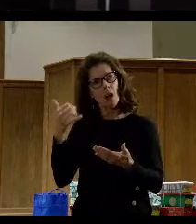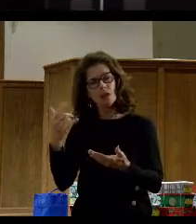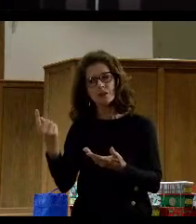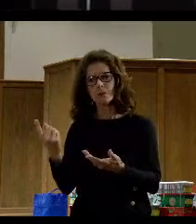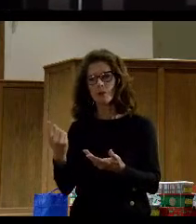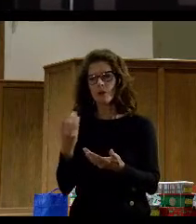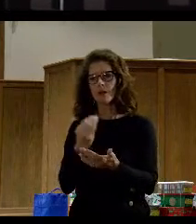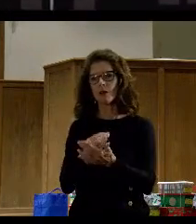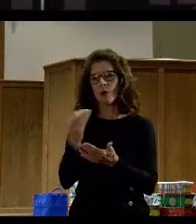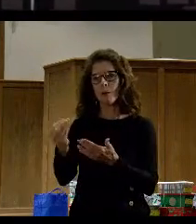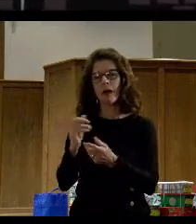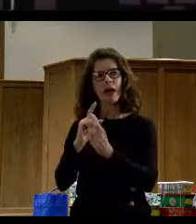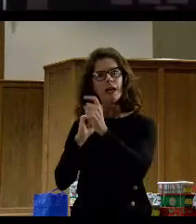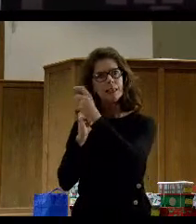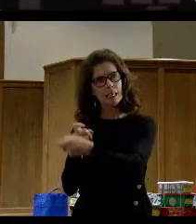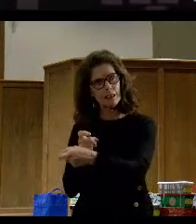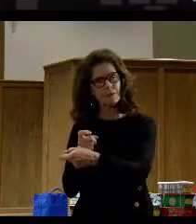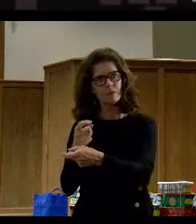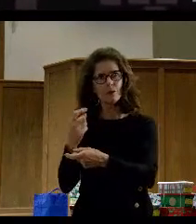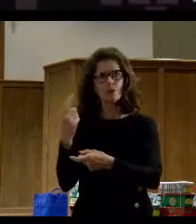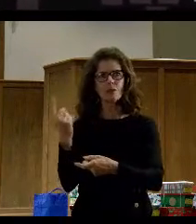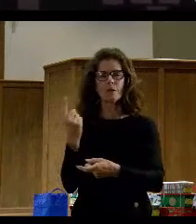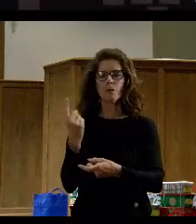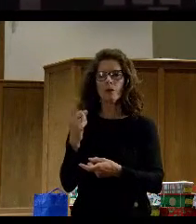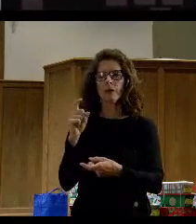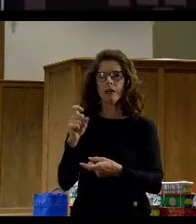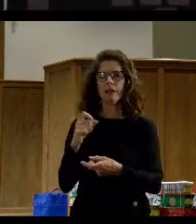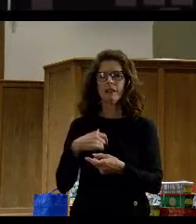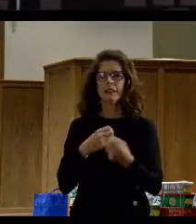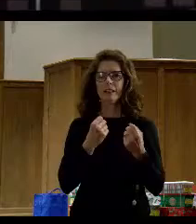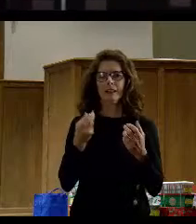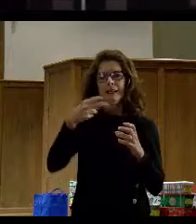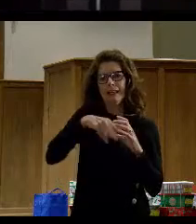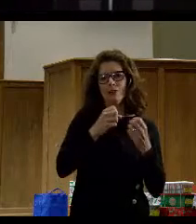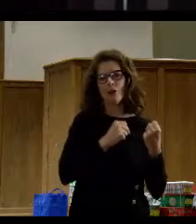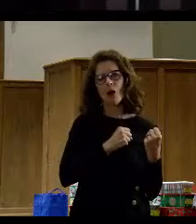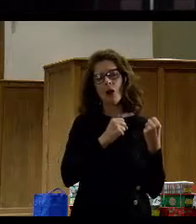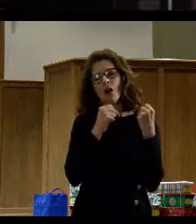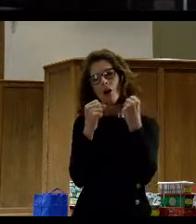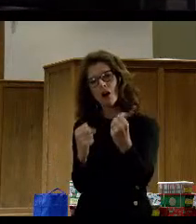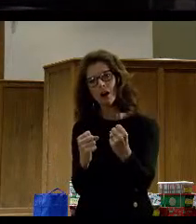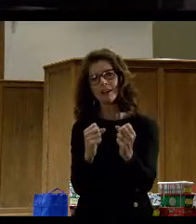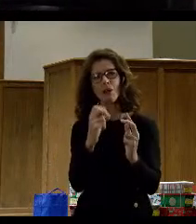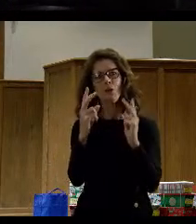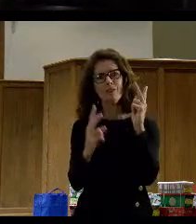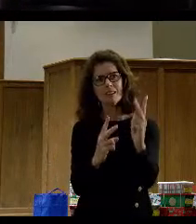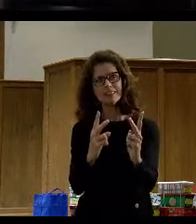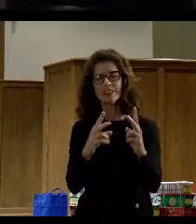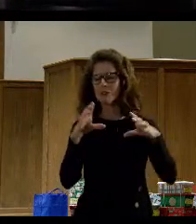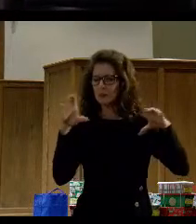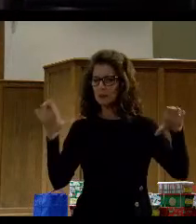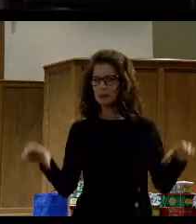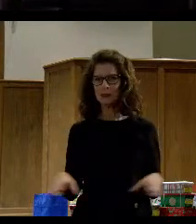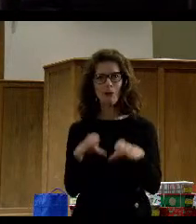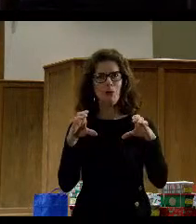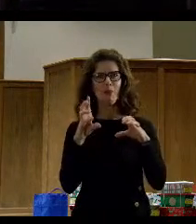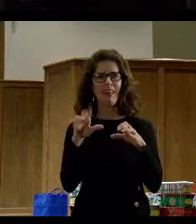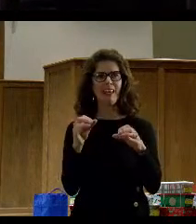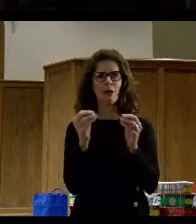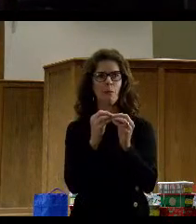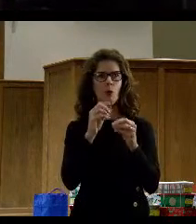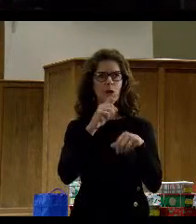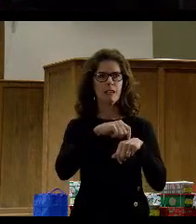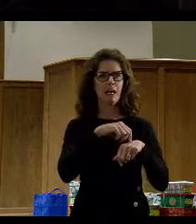gift for someone, buy a gift for someone. If you need to get in your car and drive somewhere and visit someone, go do that. But the more time you